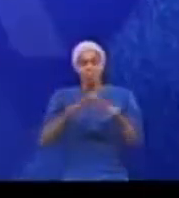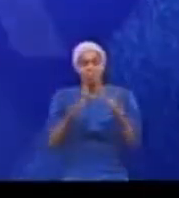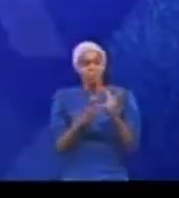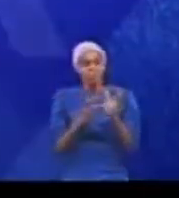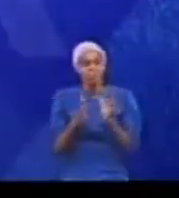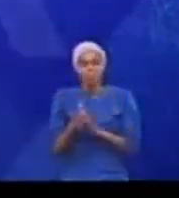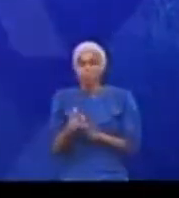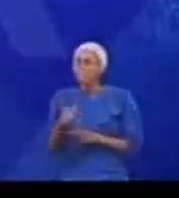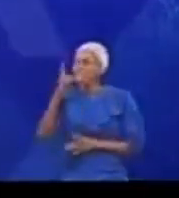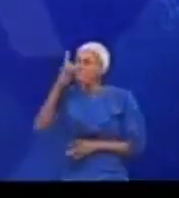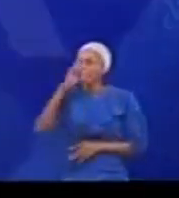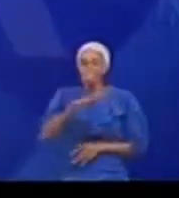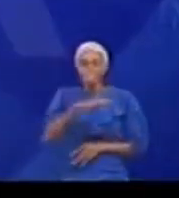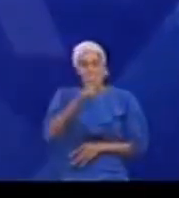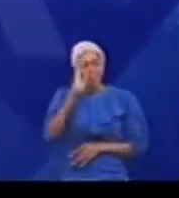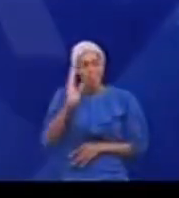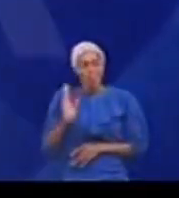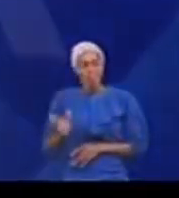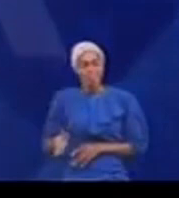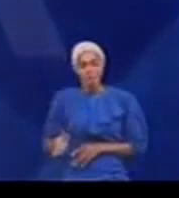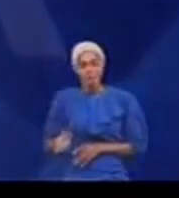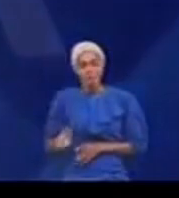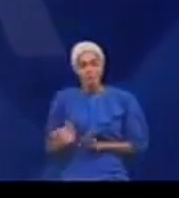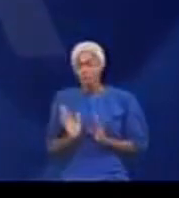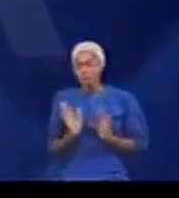On Jesus,